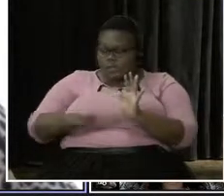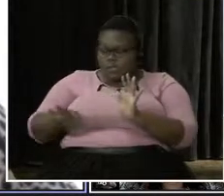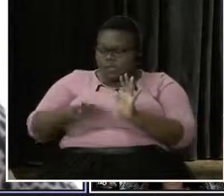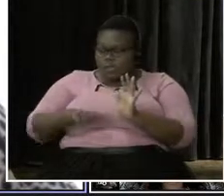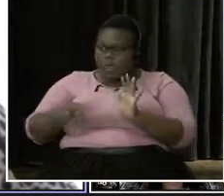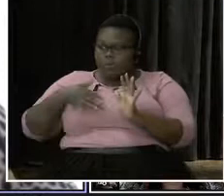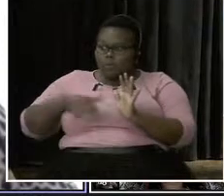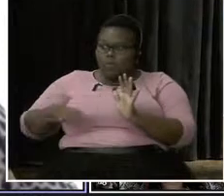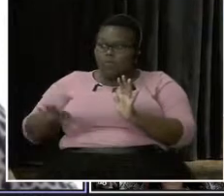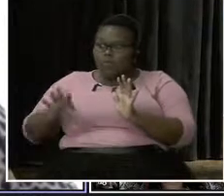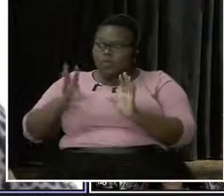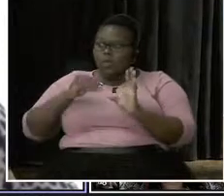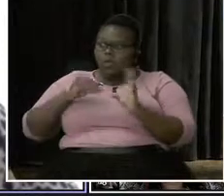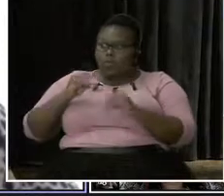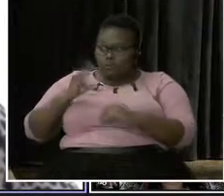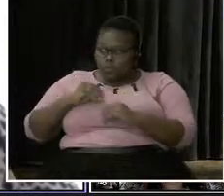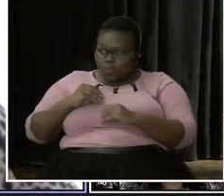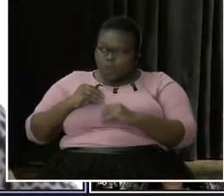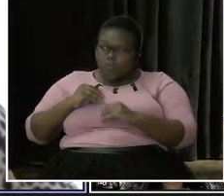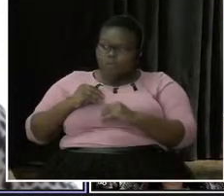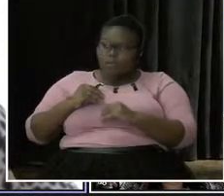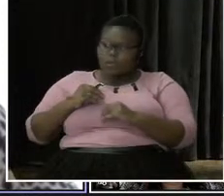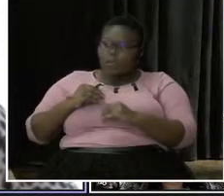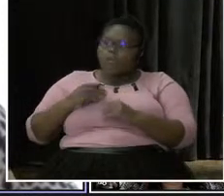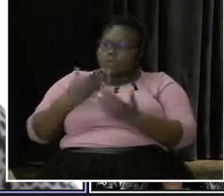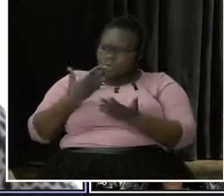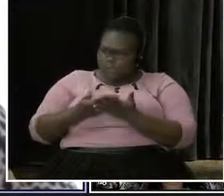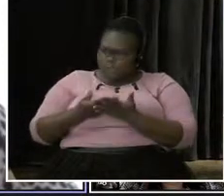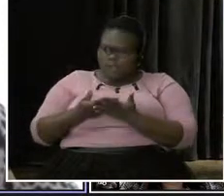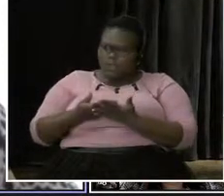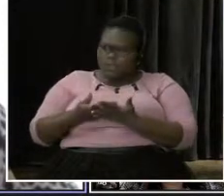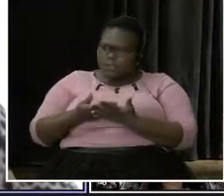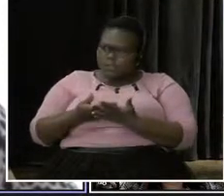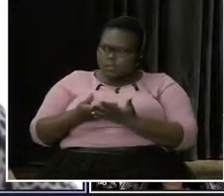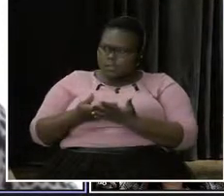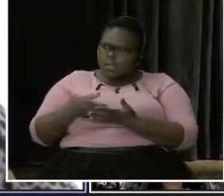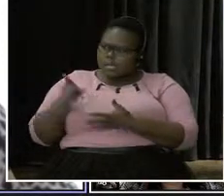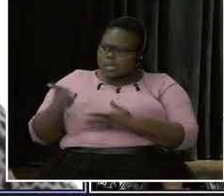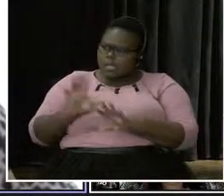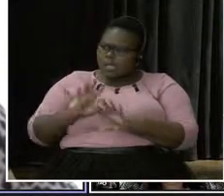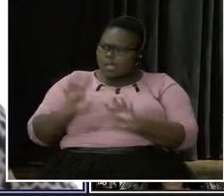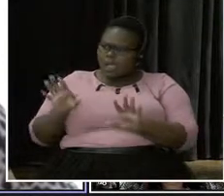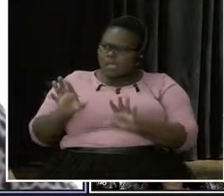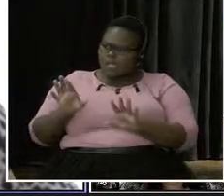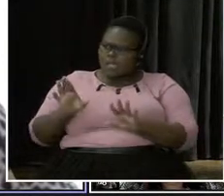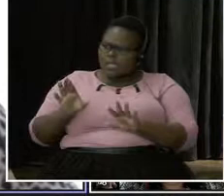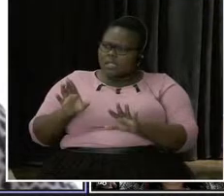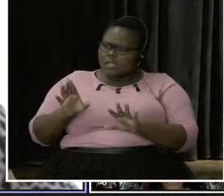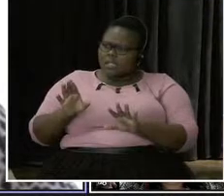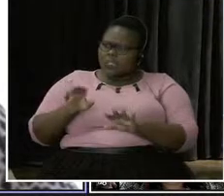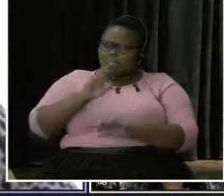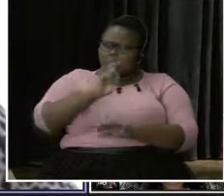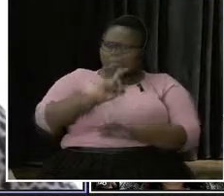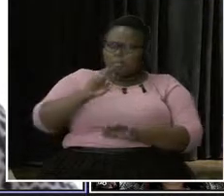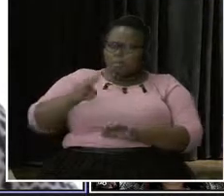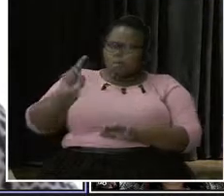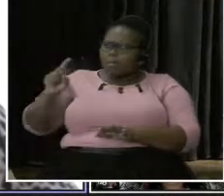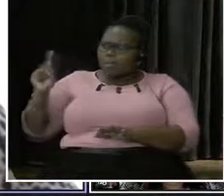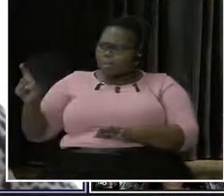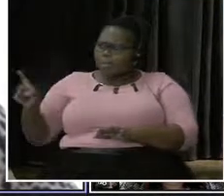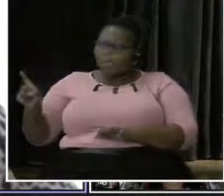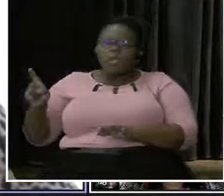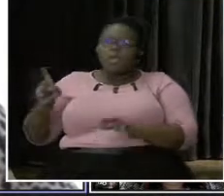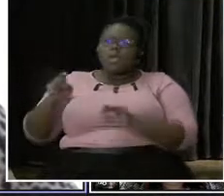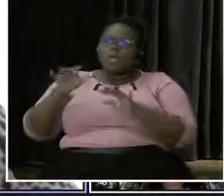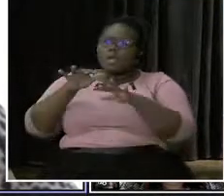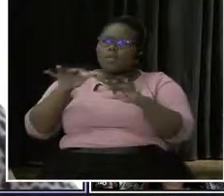speak on behalf of those areas, they are more than welcome to do so. She was not recording a head count of people who have died and